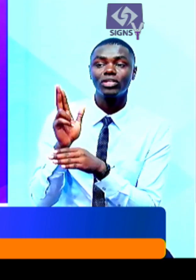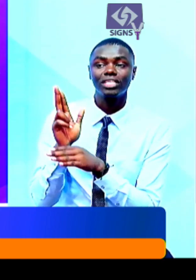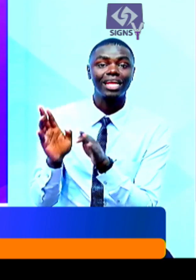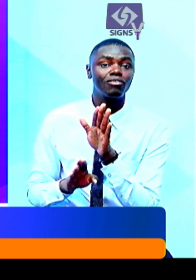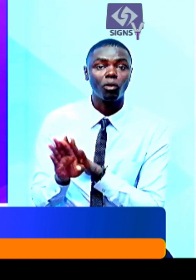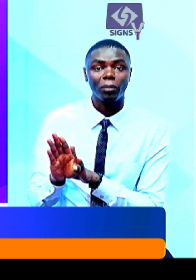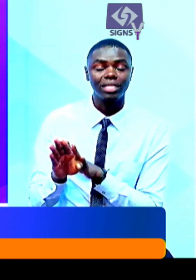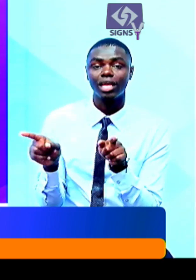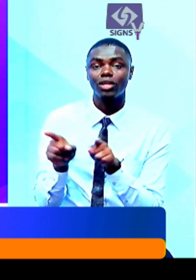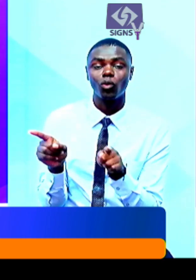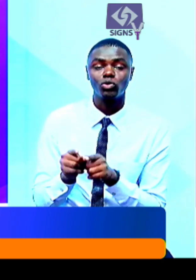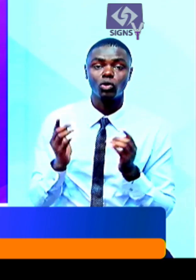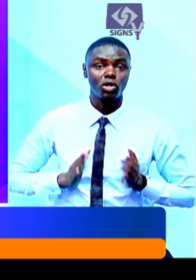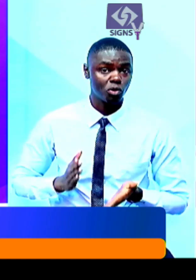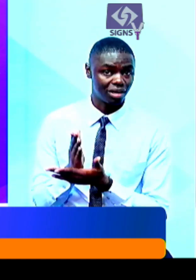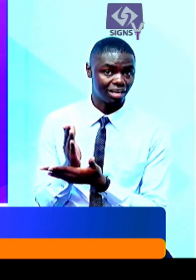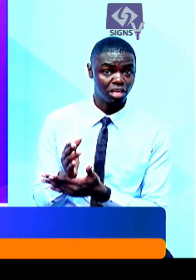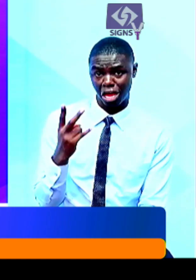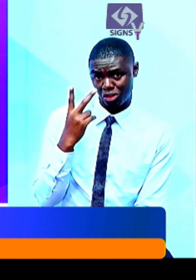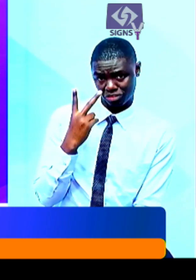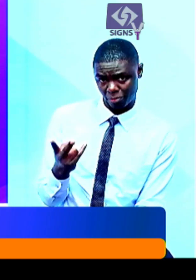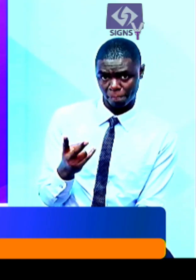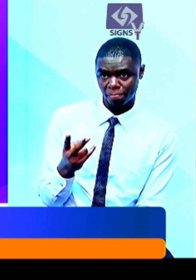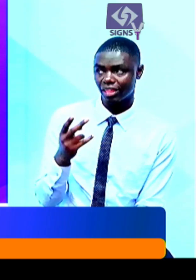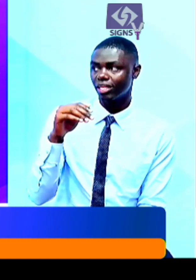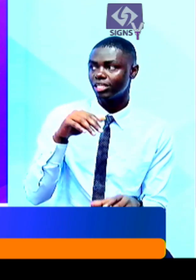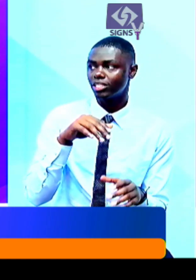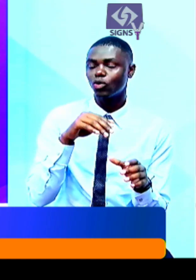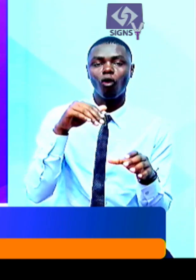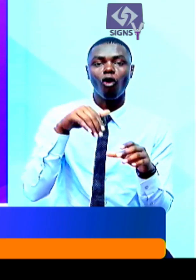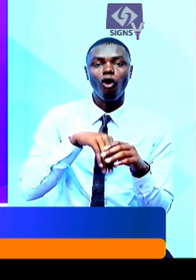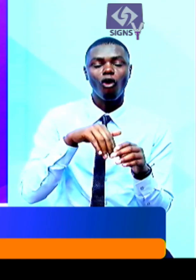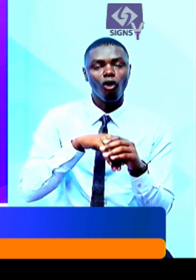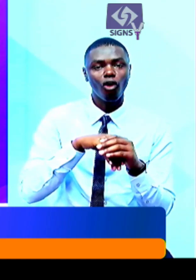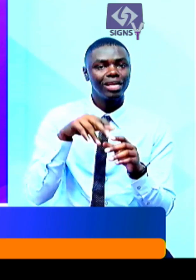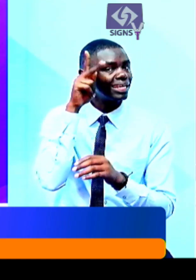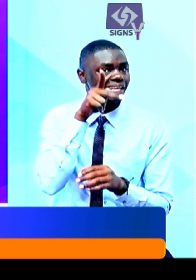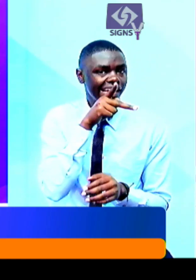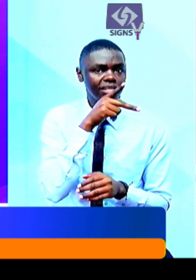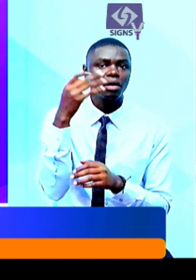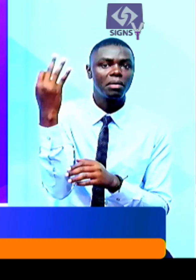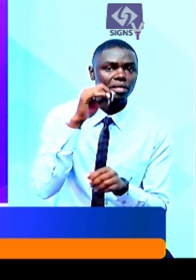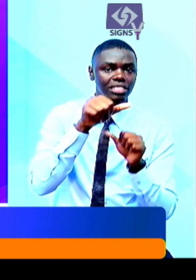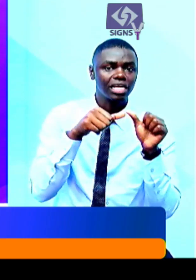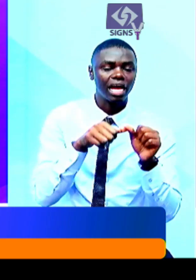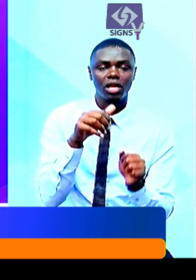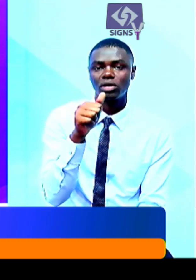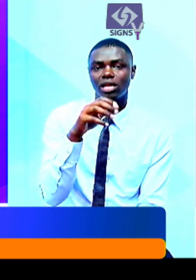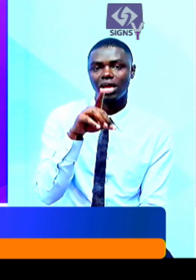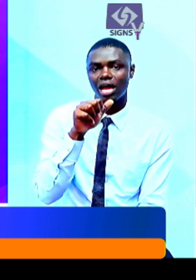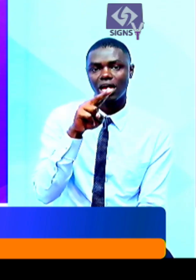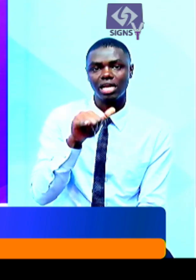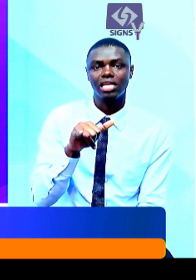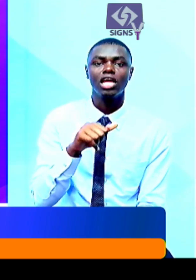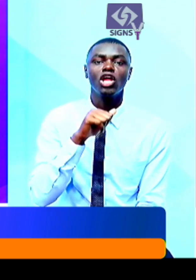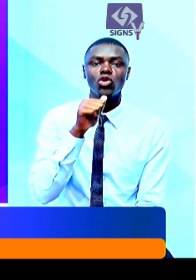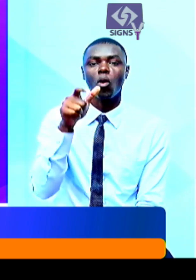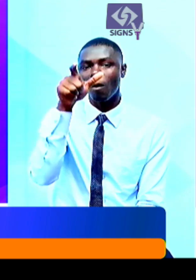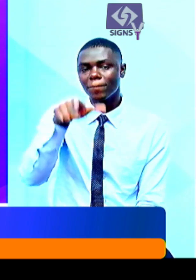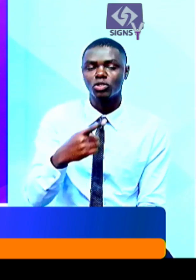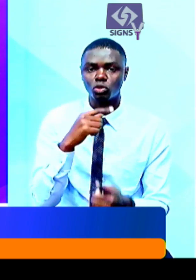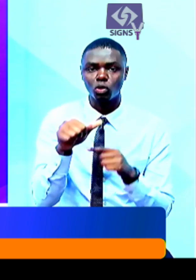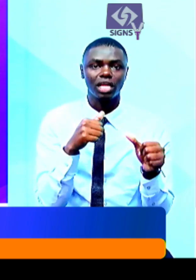and human rights, because they're in Karen. All of them were in Karen preaching about Adani. No one talked about Ojwang's death. No